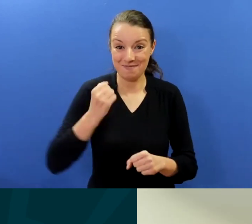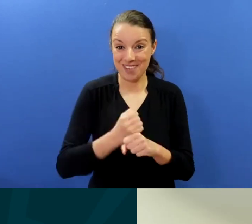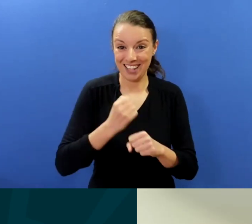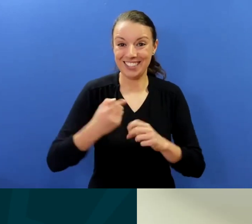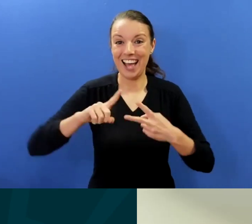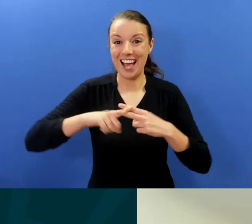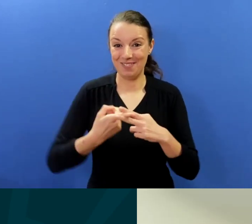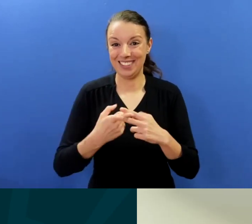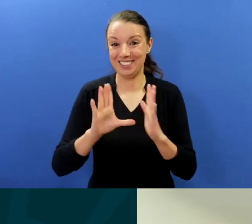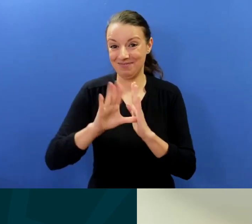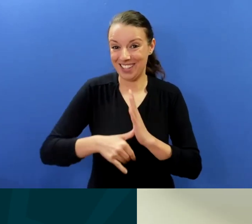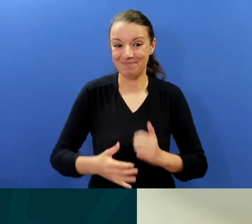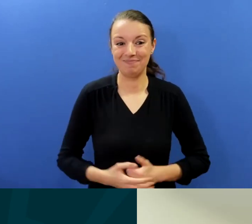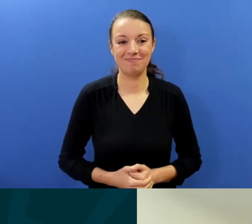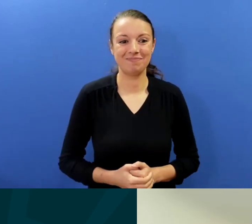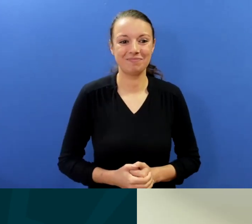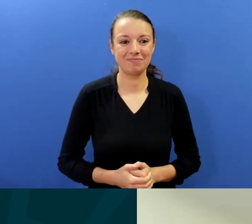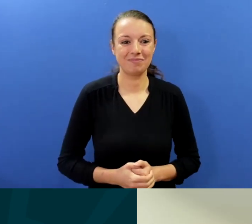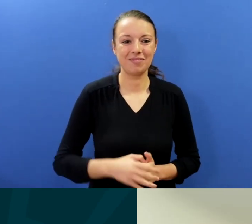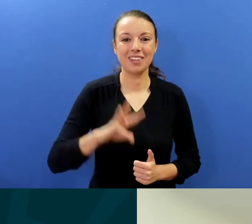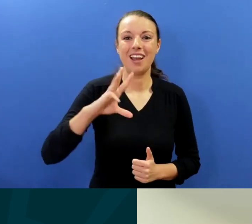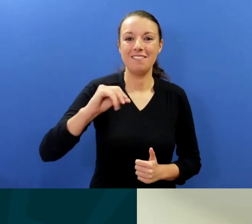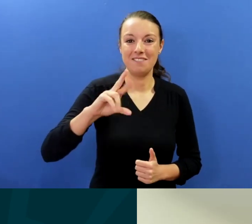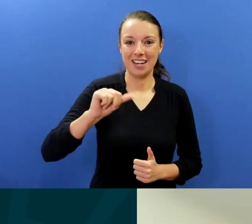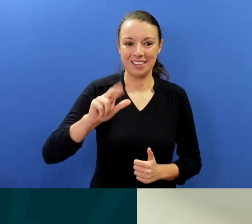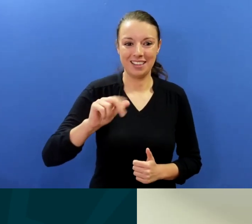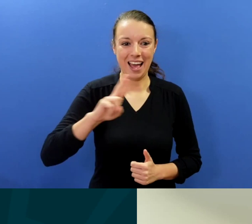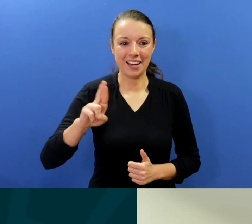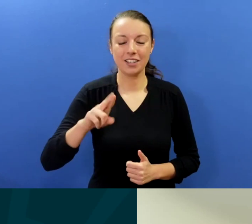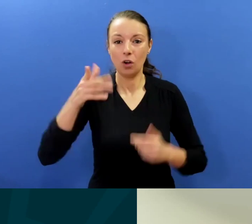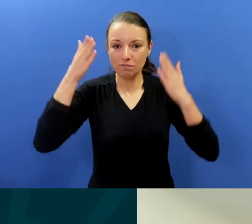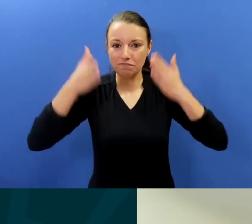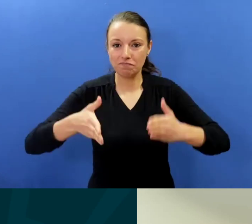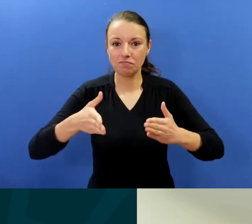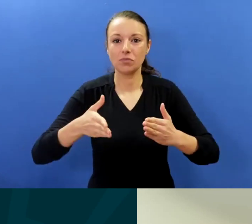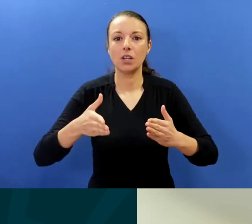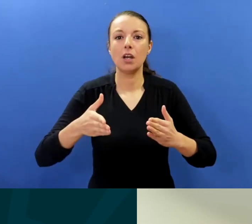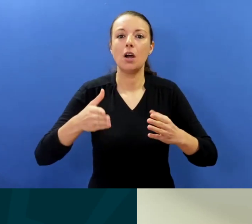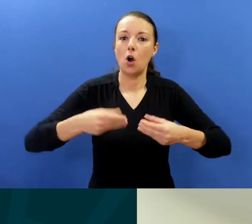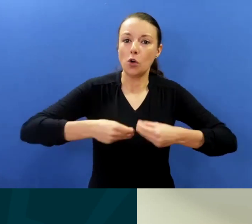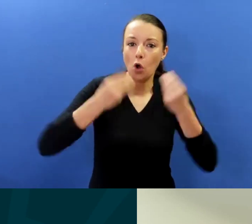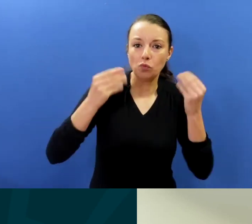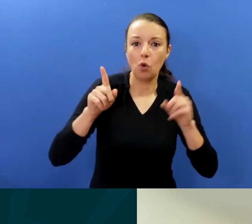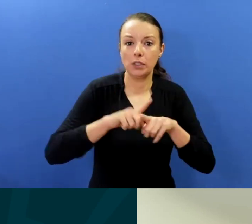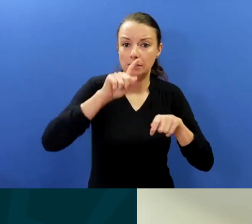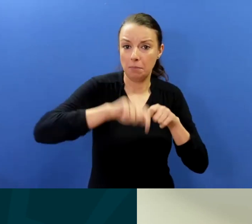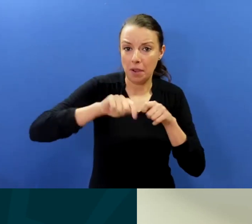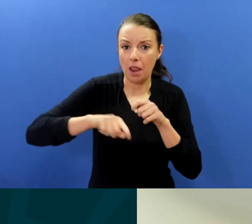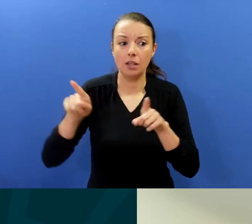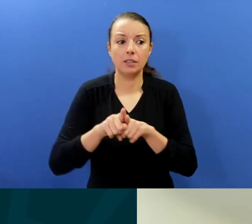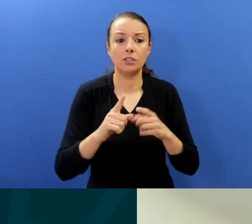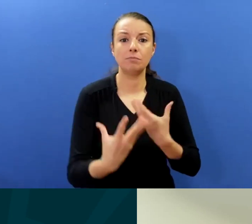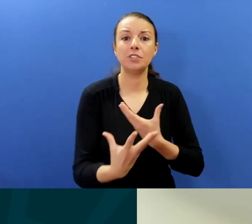anniversary of your work there in the city administration. Werner is responsible for